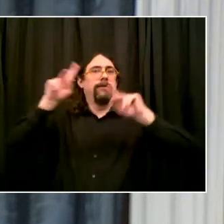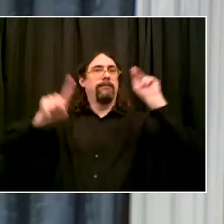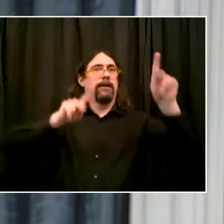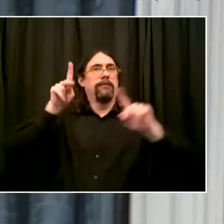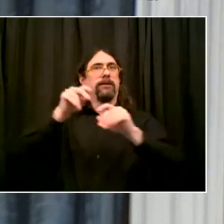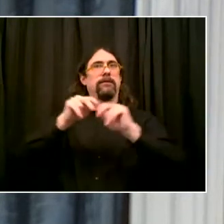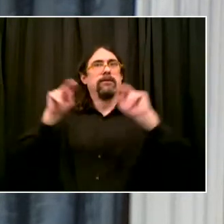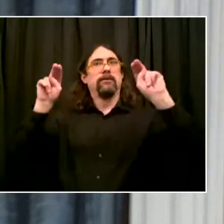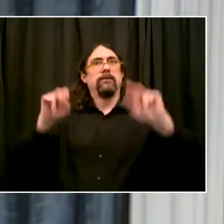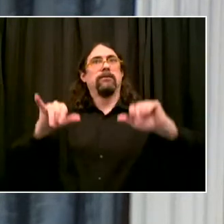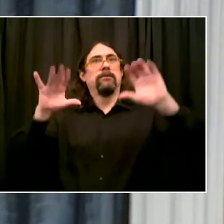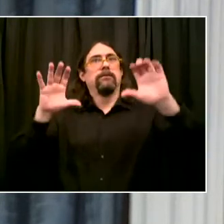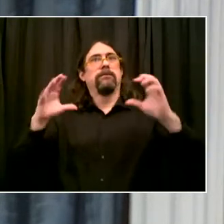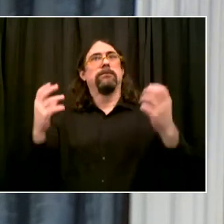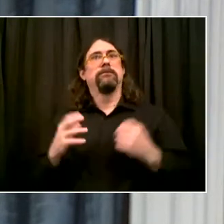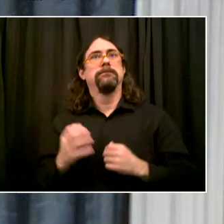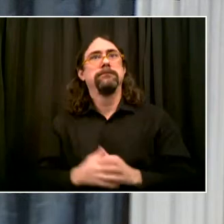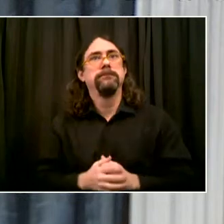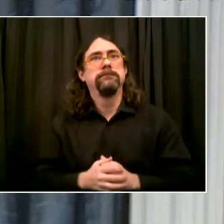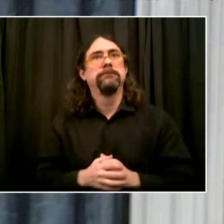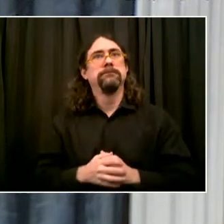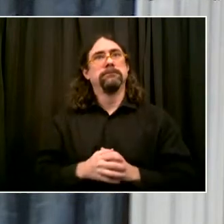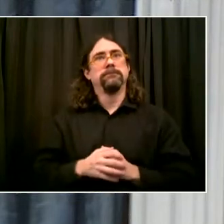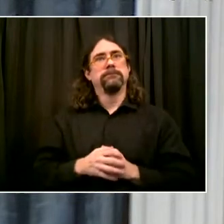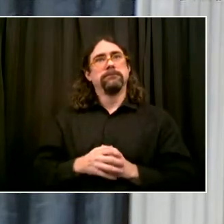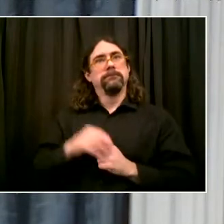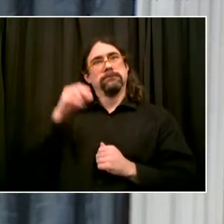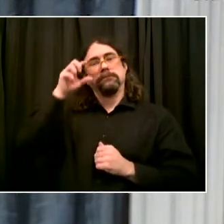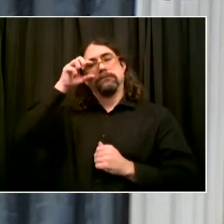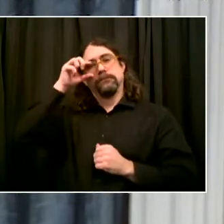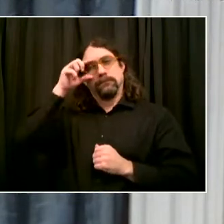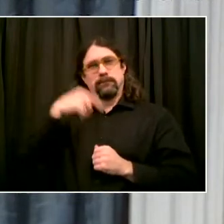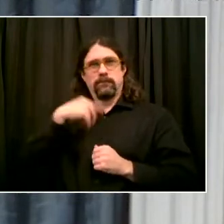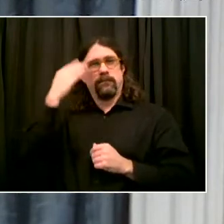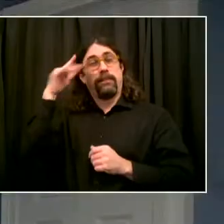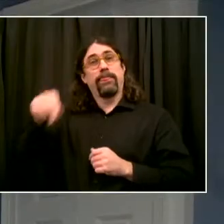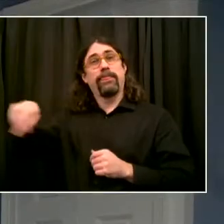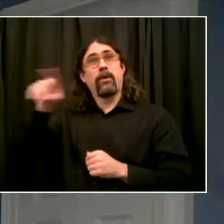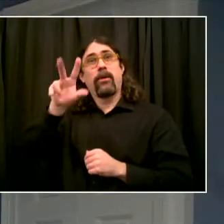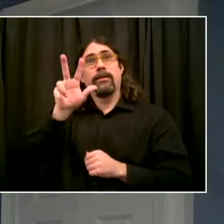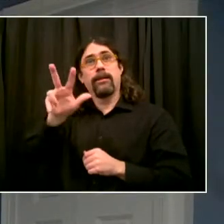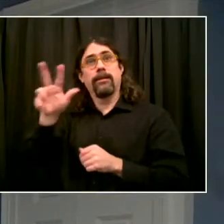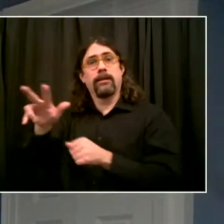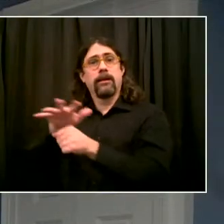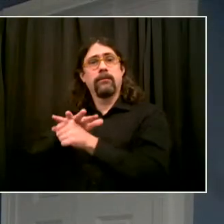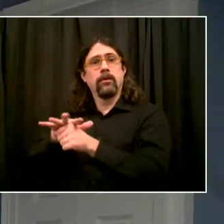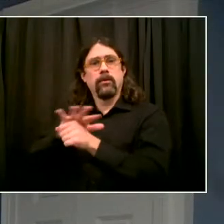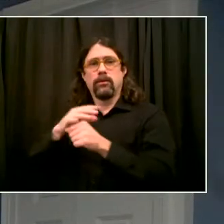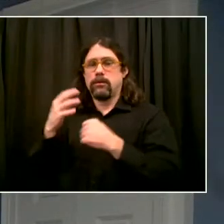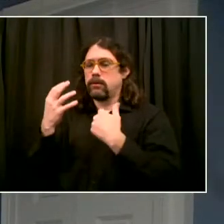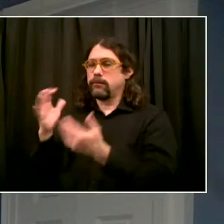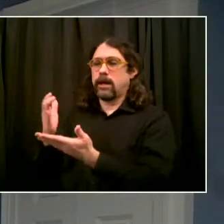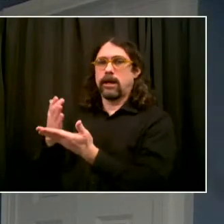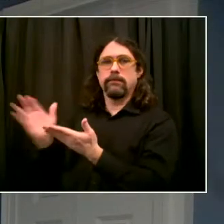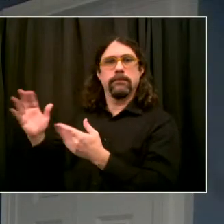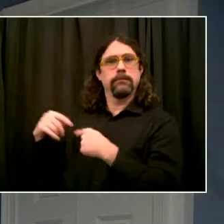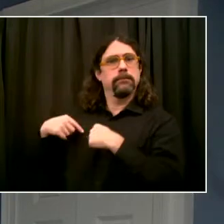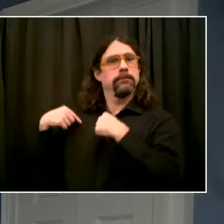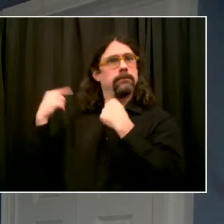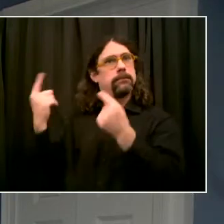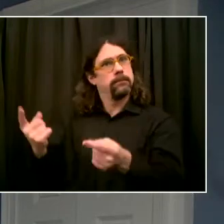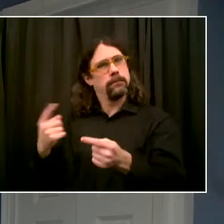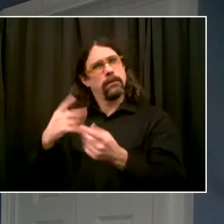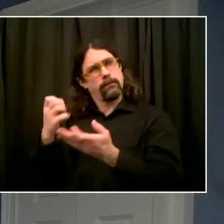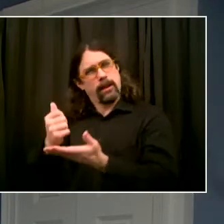campaign to vaccinate New Yorkers. Thank you. Very much, Commissioner. And look,